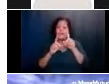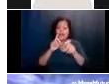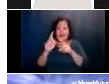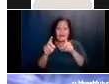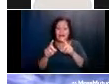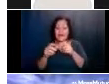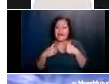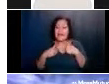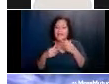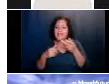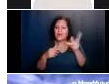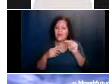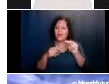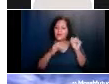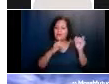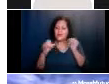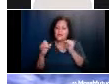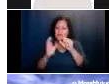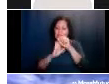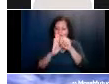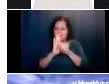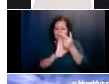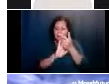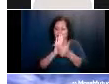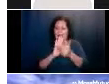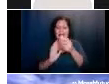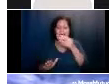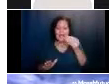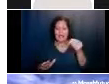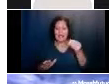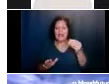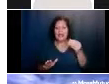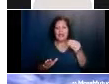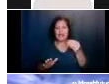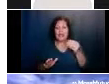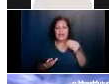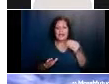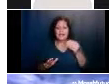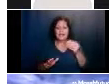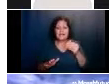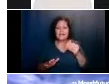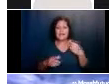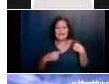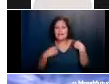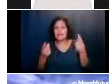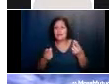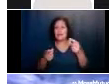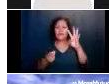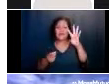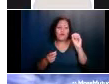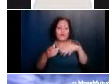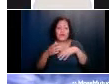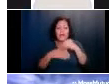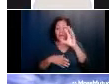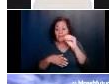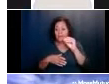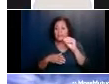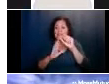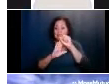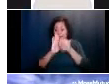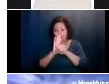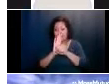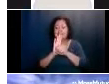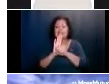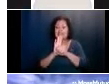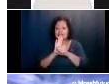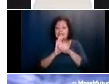well, and it's been enacted in last count 40 out of the 50 states, including